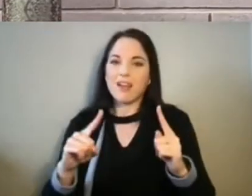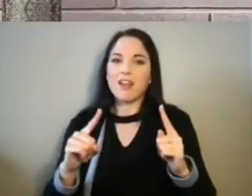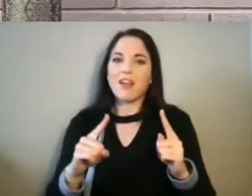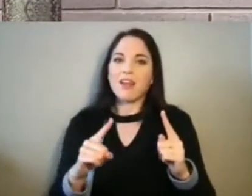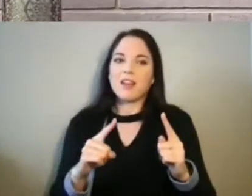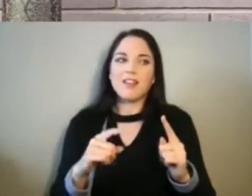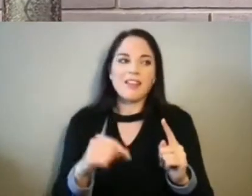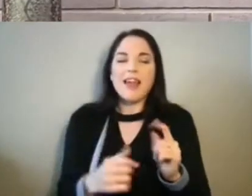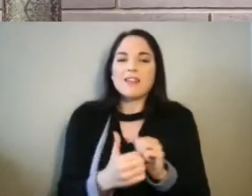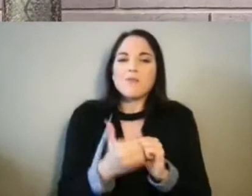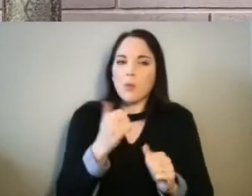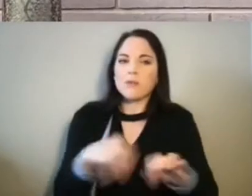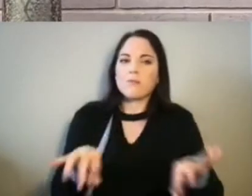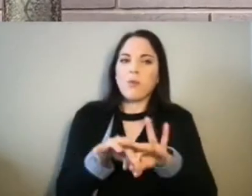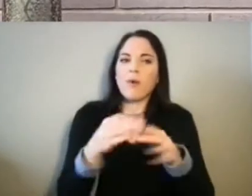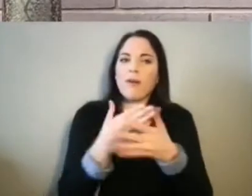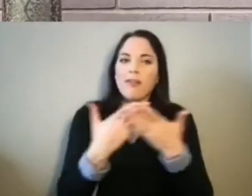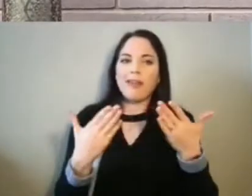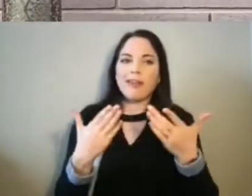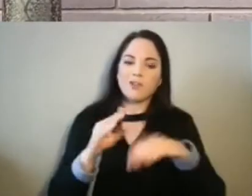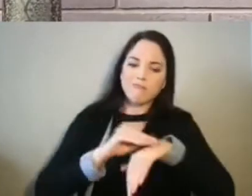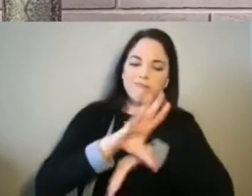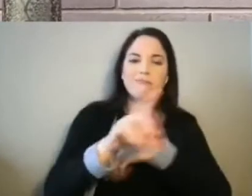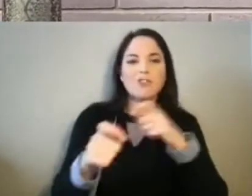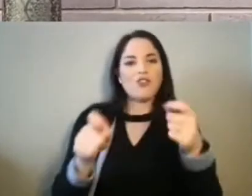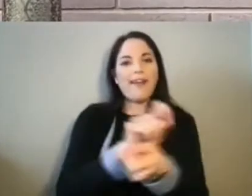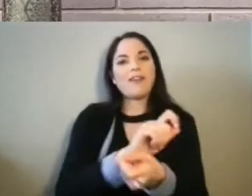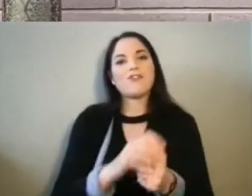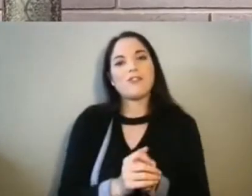MCCDC when one of our members showed up wearing only socks.